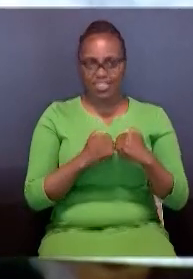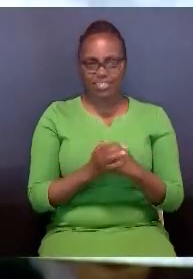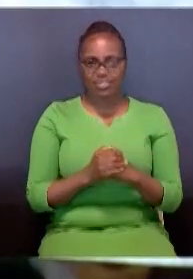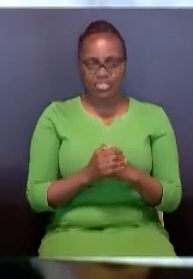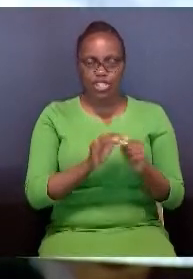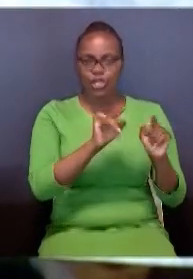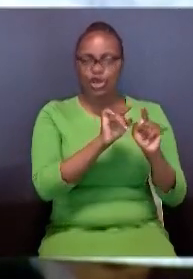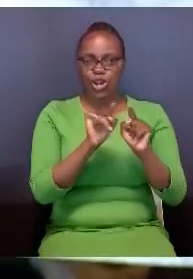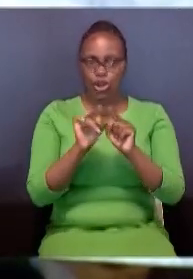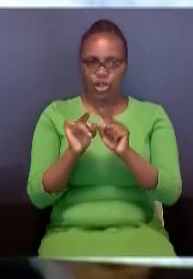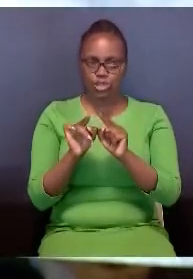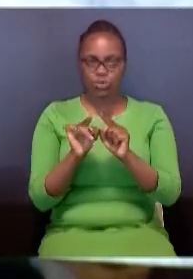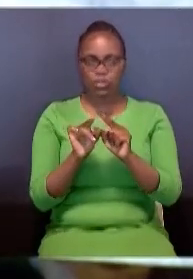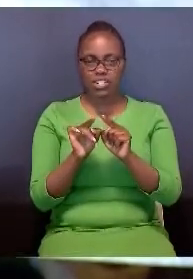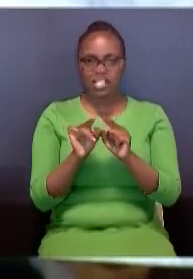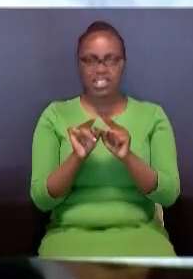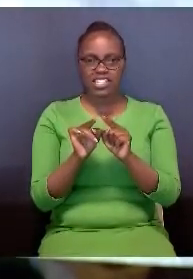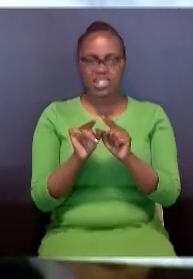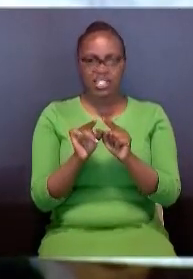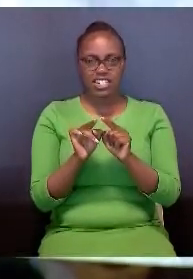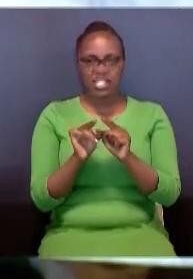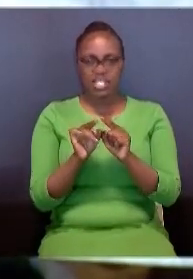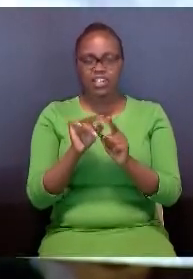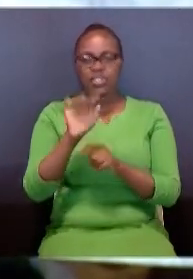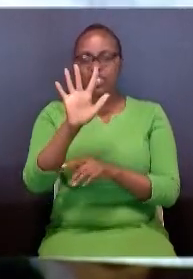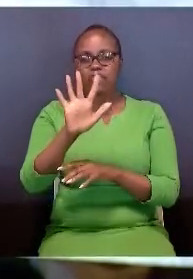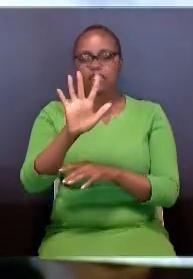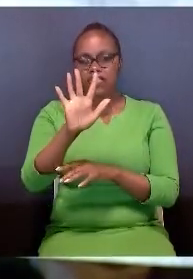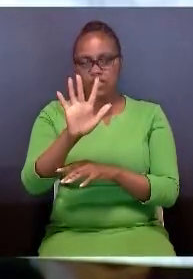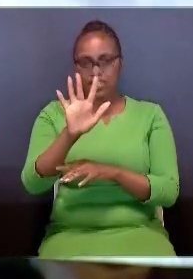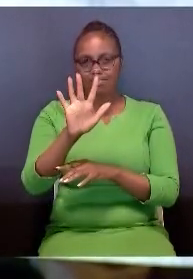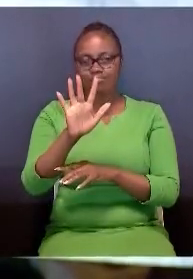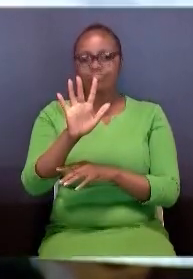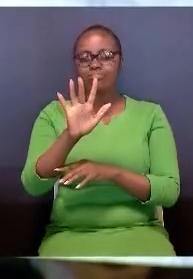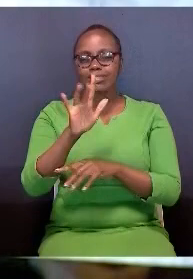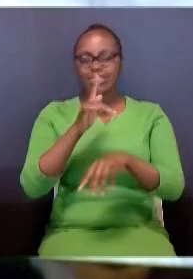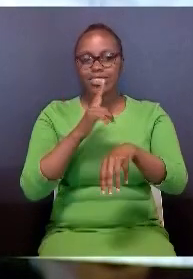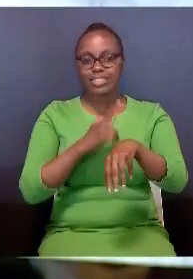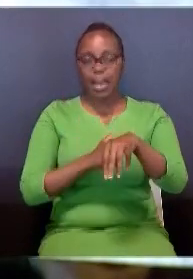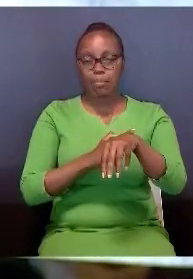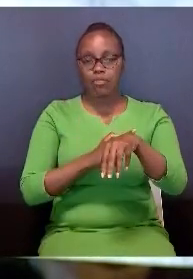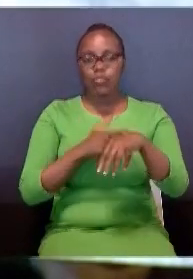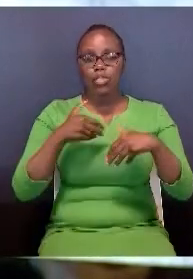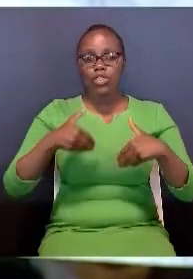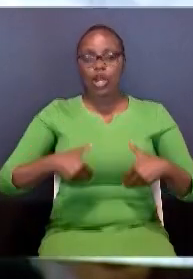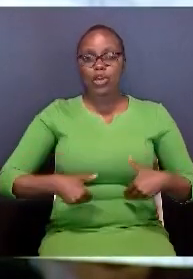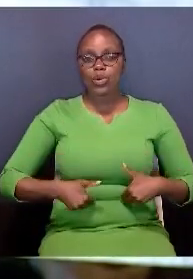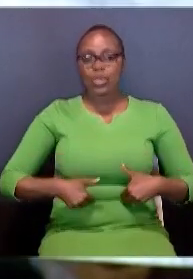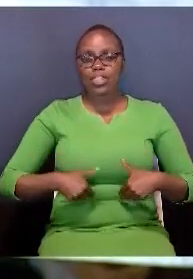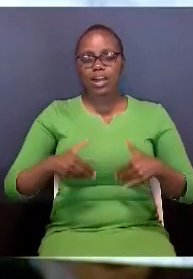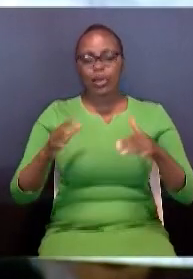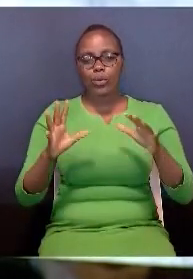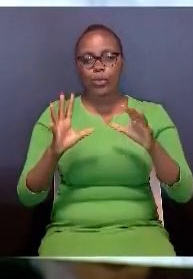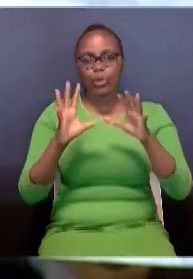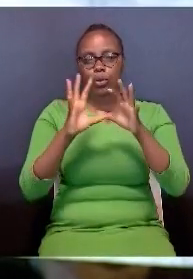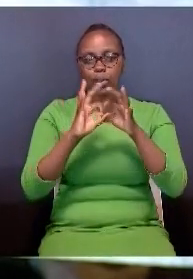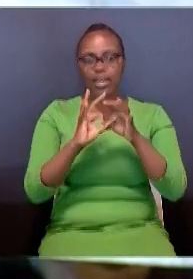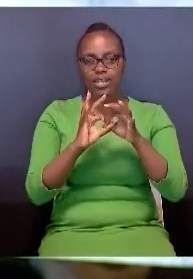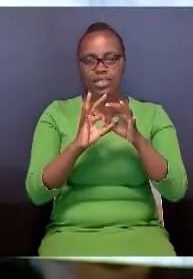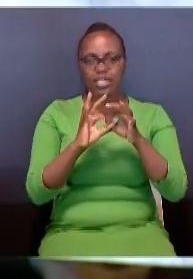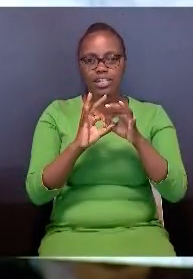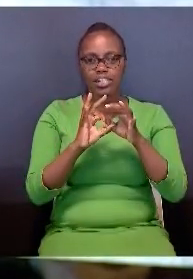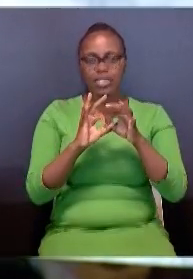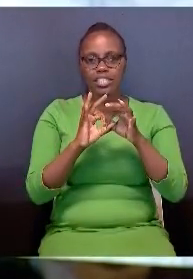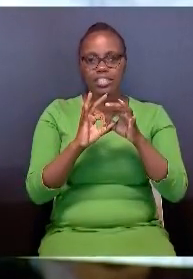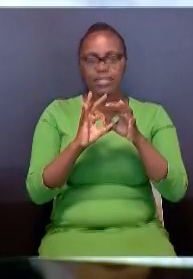and to the fifth edition of Youth Connekt